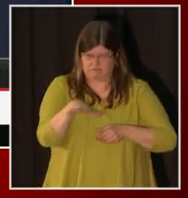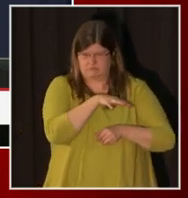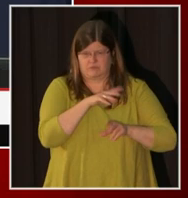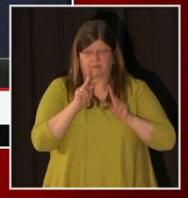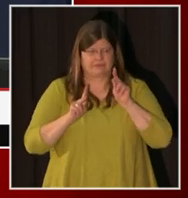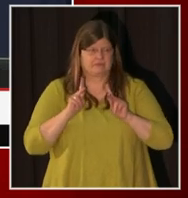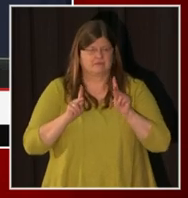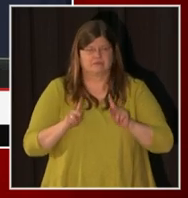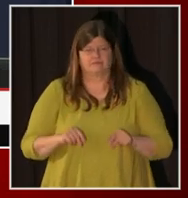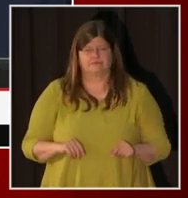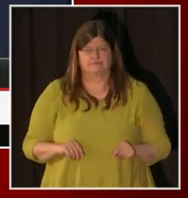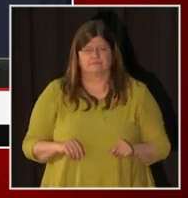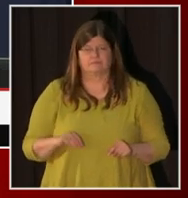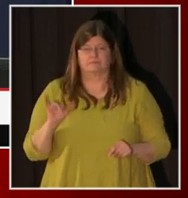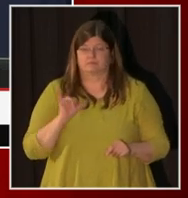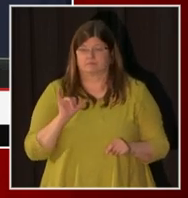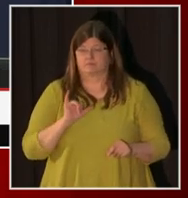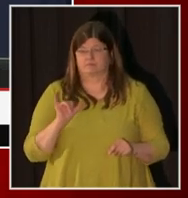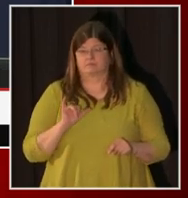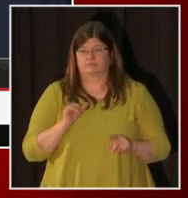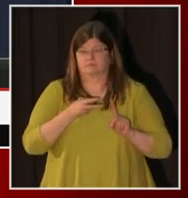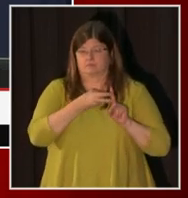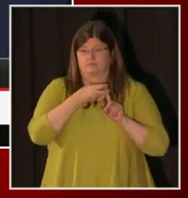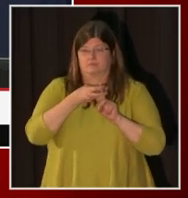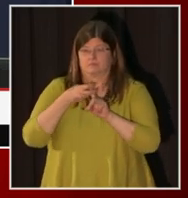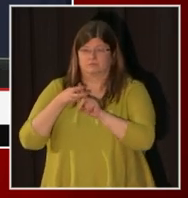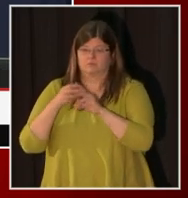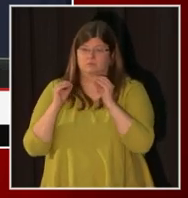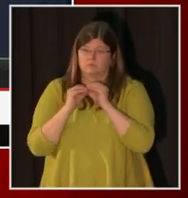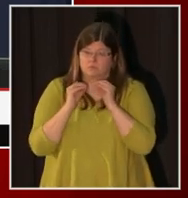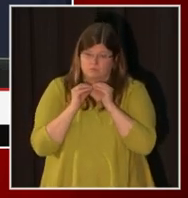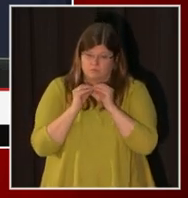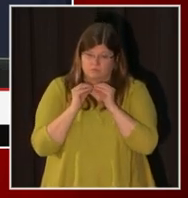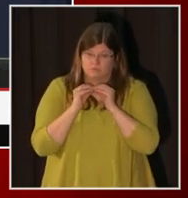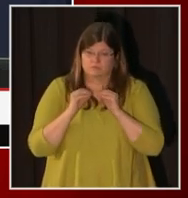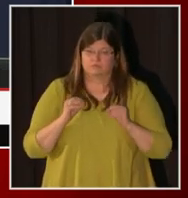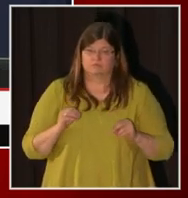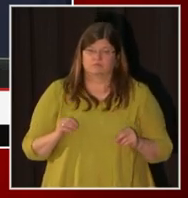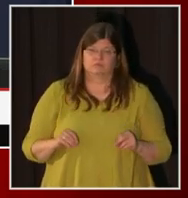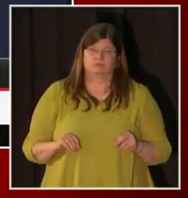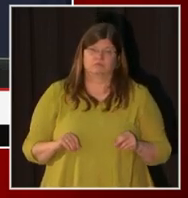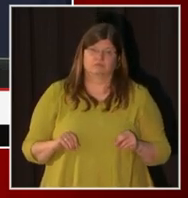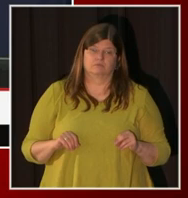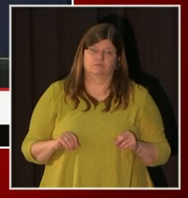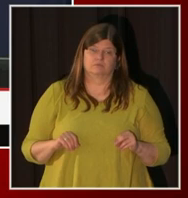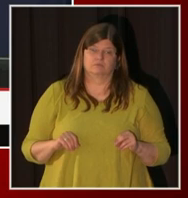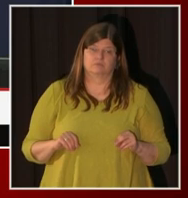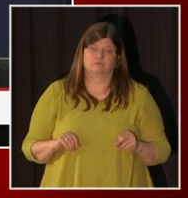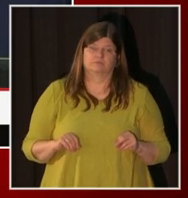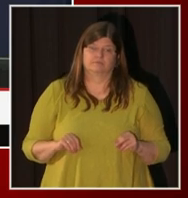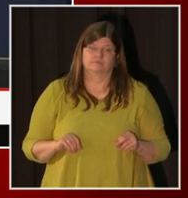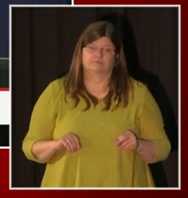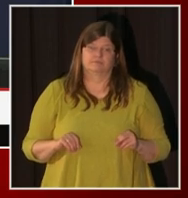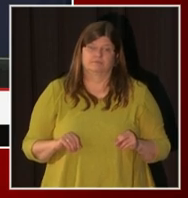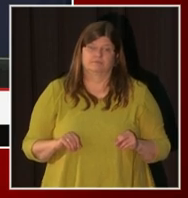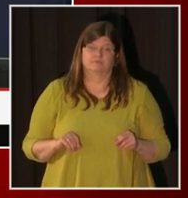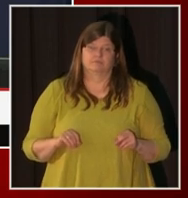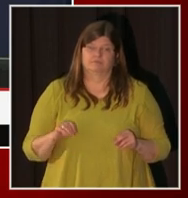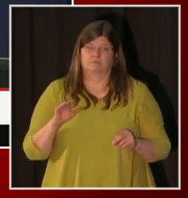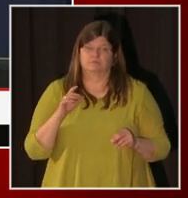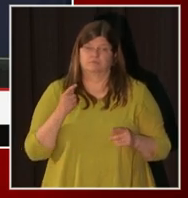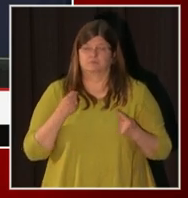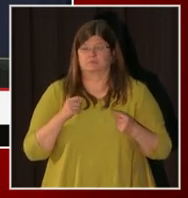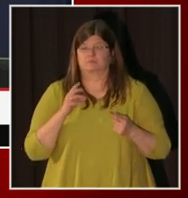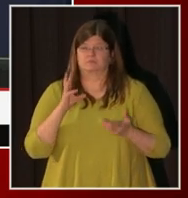to do more recruitment, as we have had over 6,000 people from the Medical Reserve Corps who are